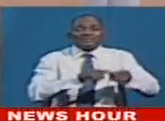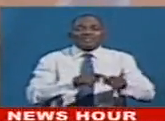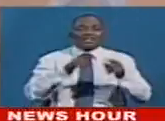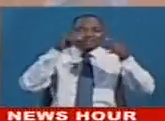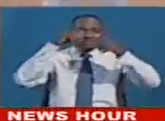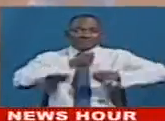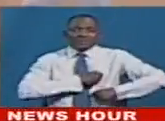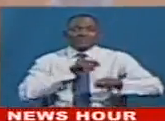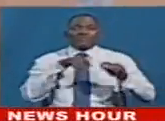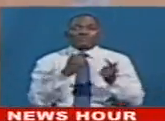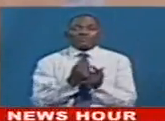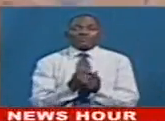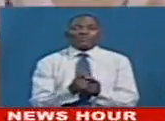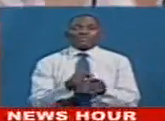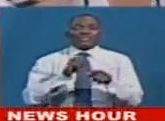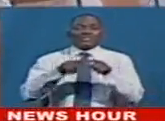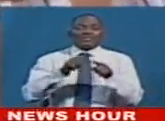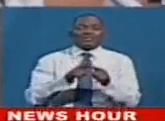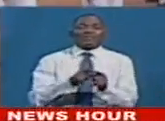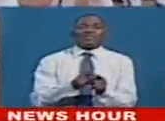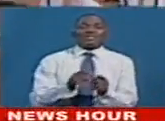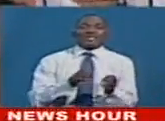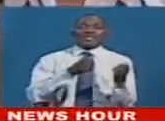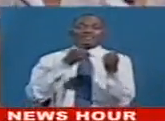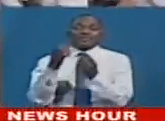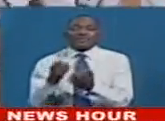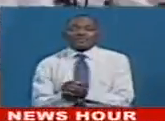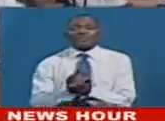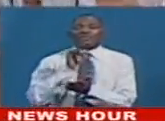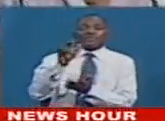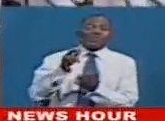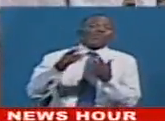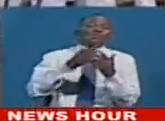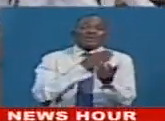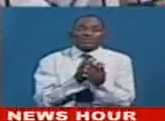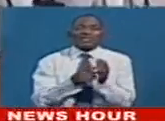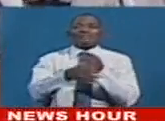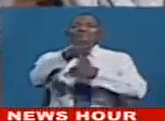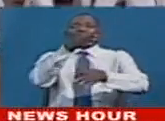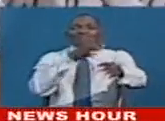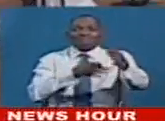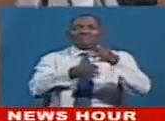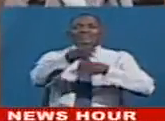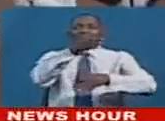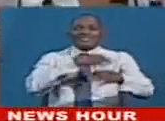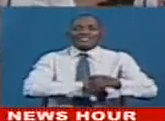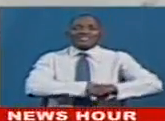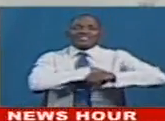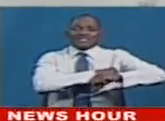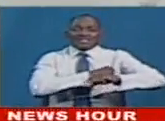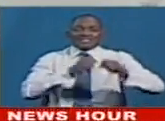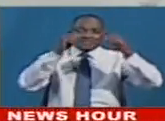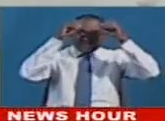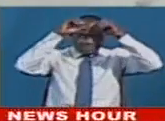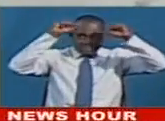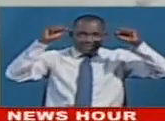military, that is, regiments, escort contingents, corps of drums, and the national regimental colors under the command